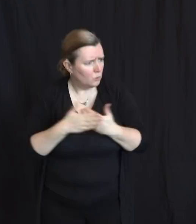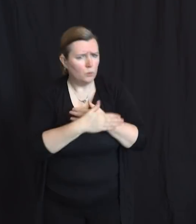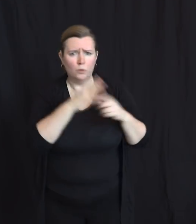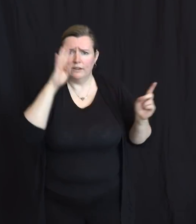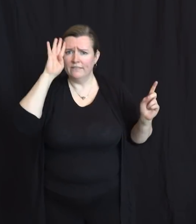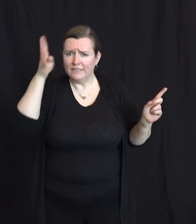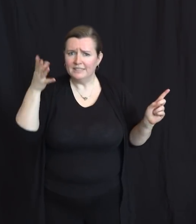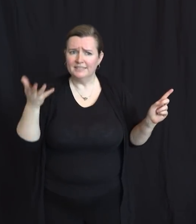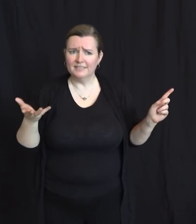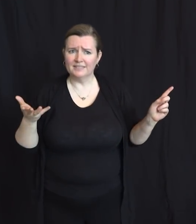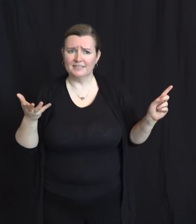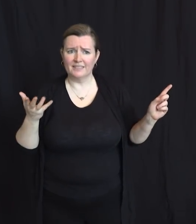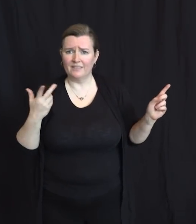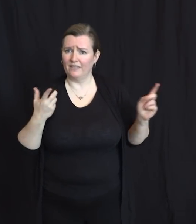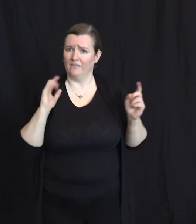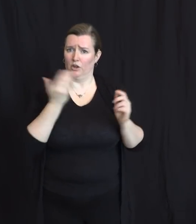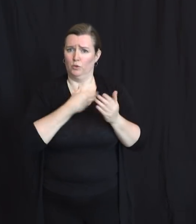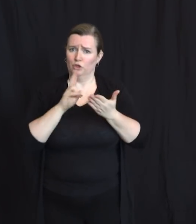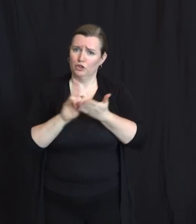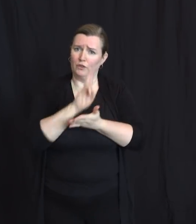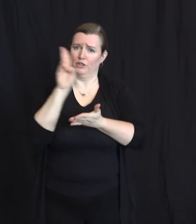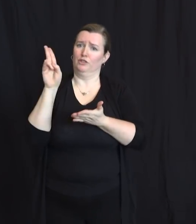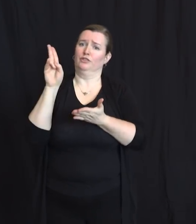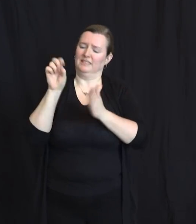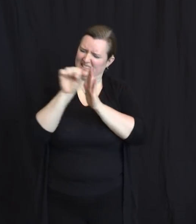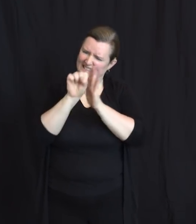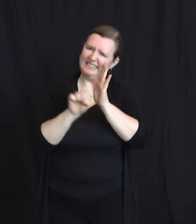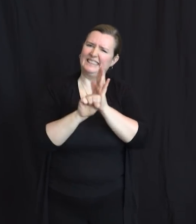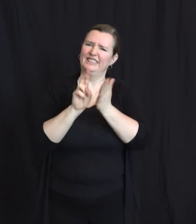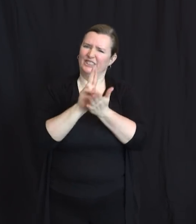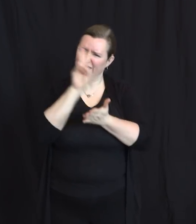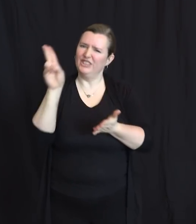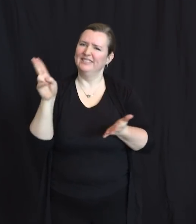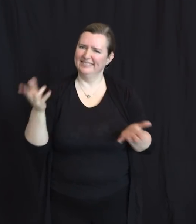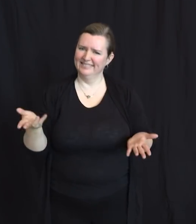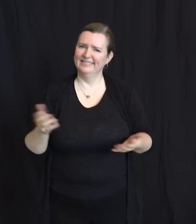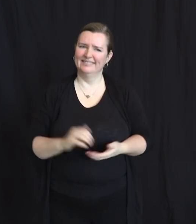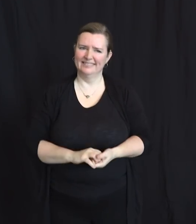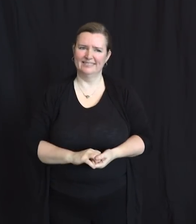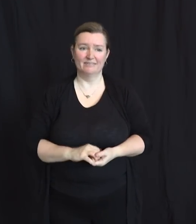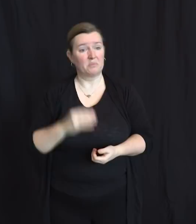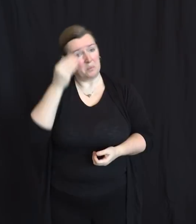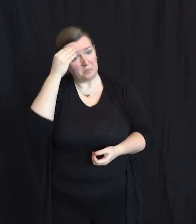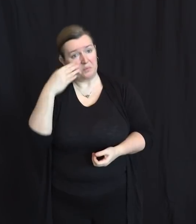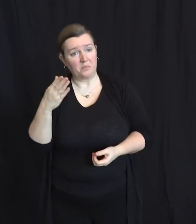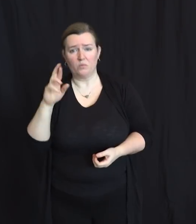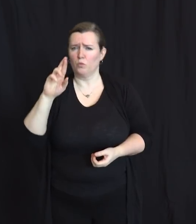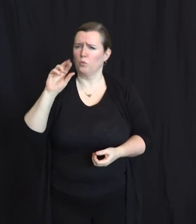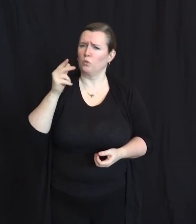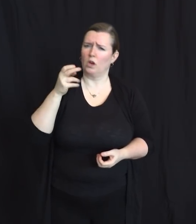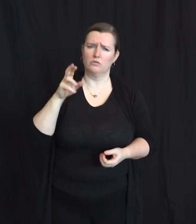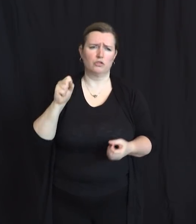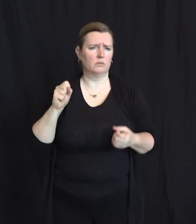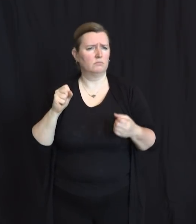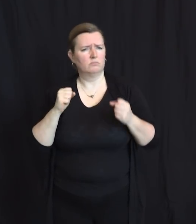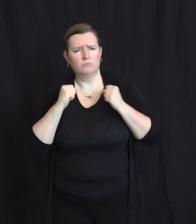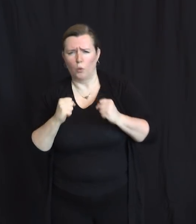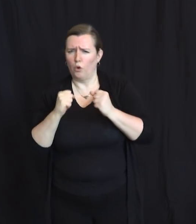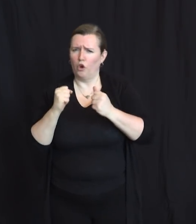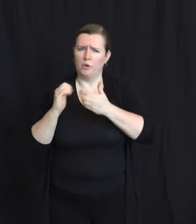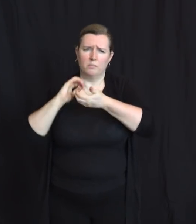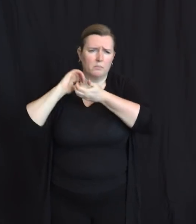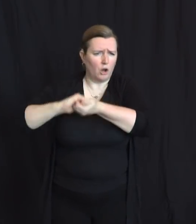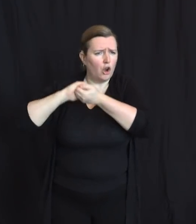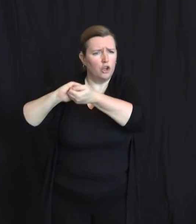flagship university. To be clear, Rutgers is an invaluable partner among so many in the expansion